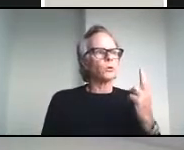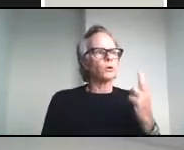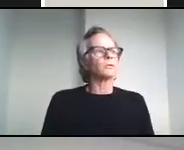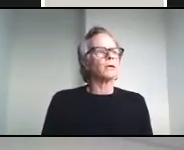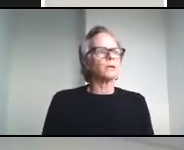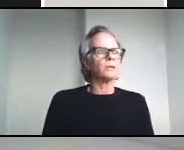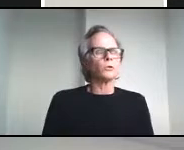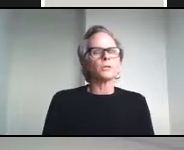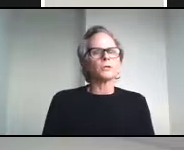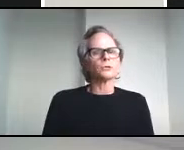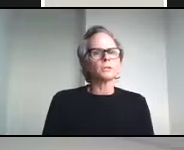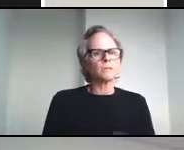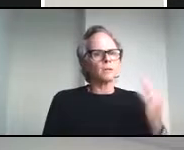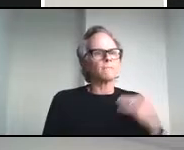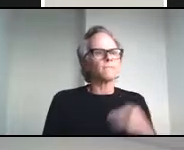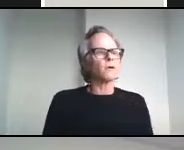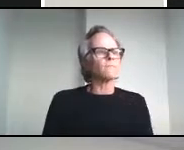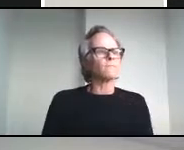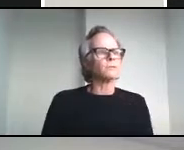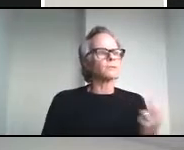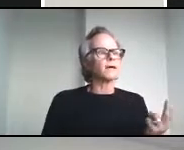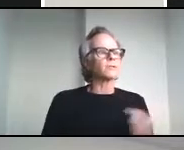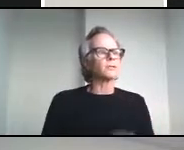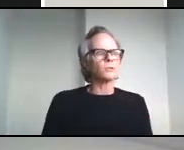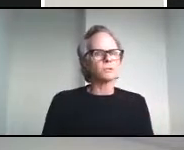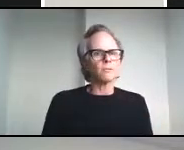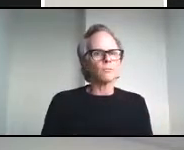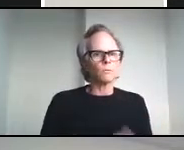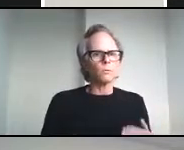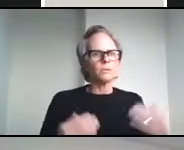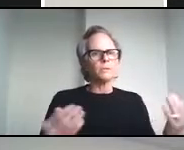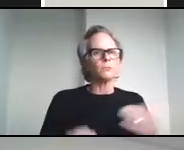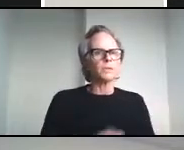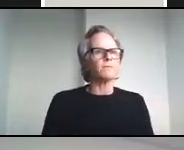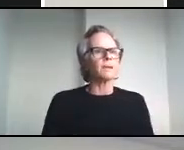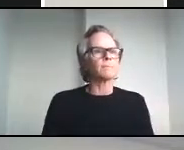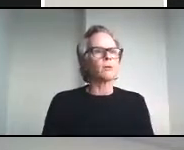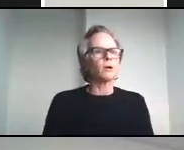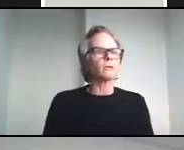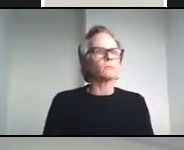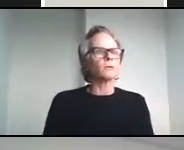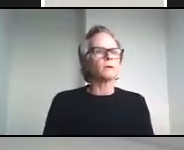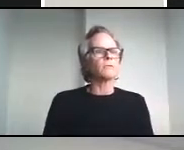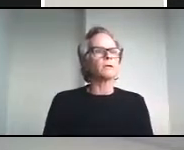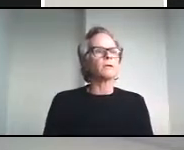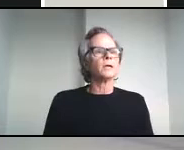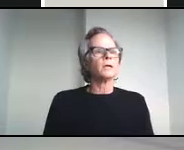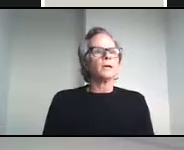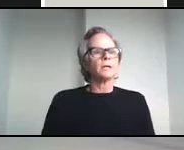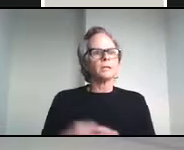or north, the north entrance coming off of Harvard, the south entrance from what will be the redeveloped park that will come